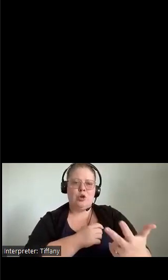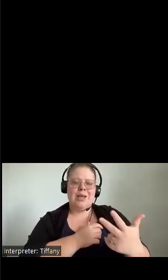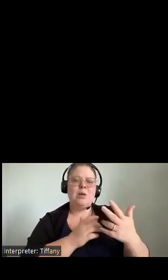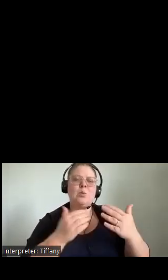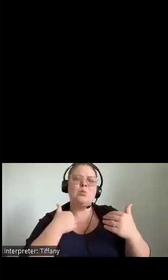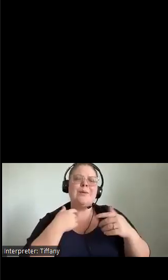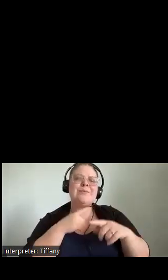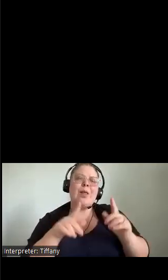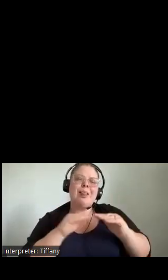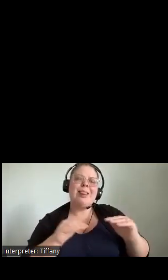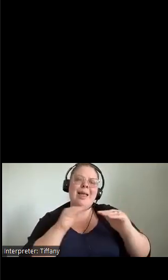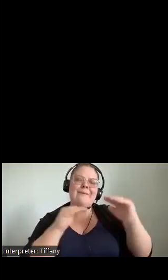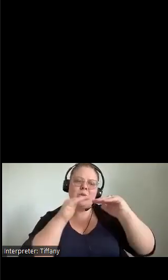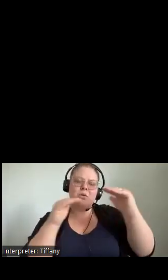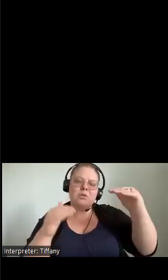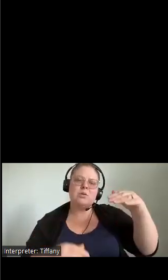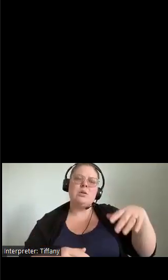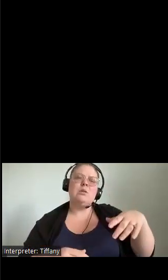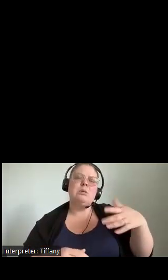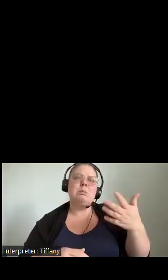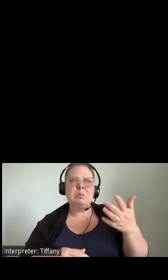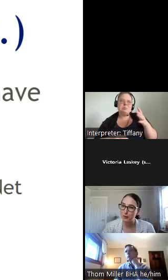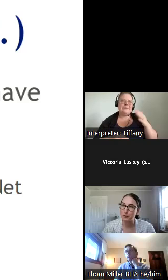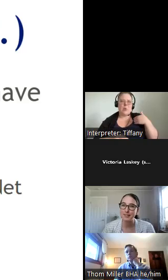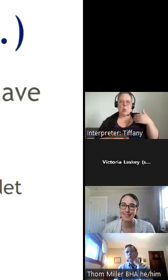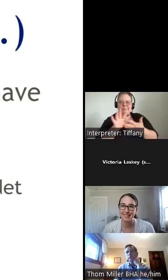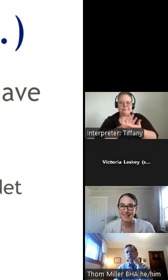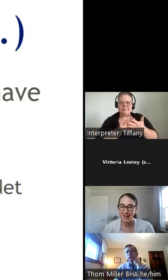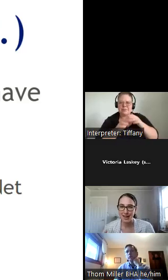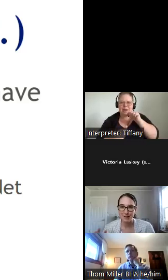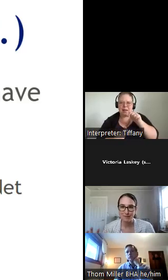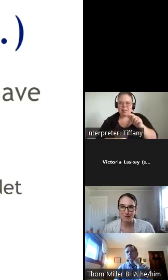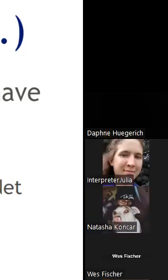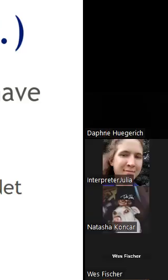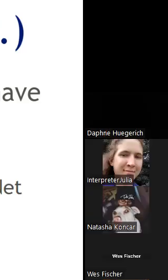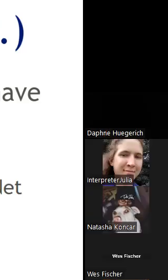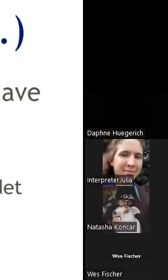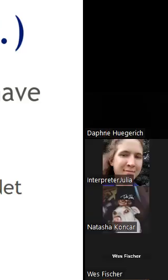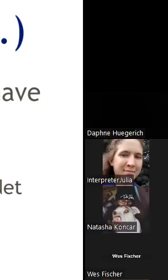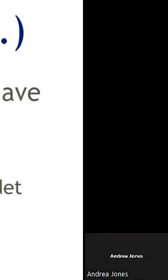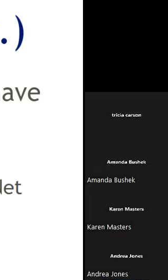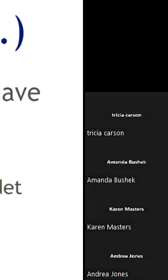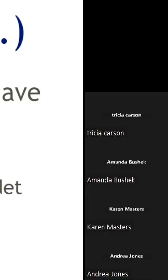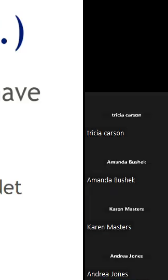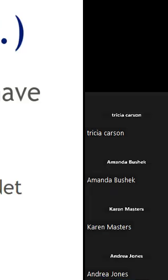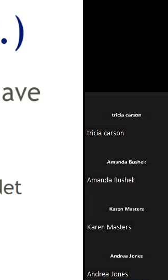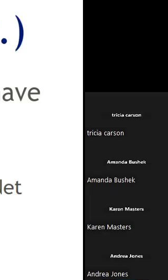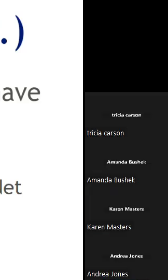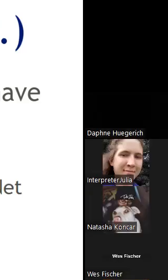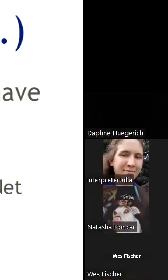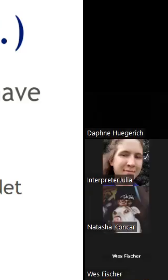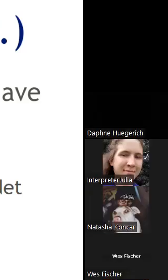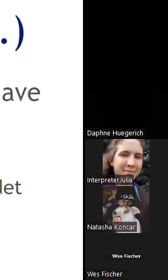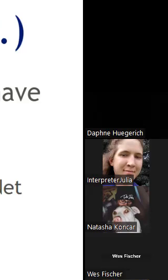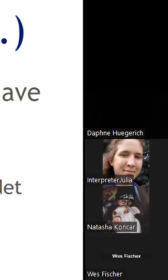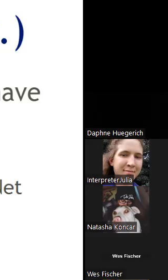care coordination. I would say it was a little unclear on who was required to be fulfilling each of